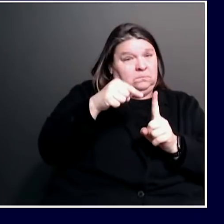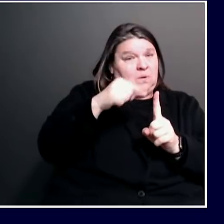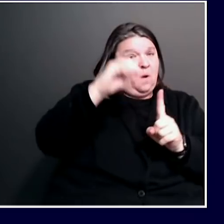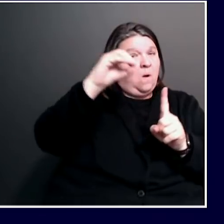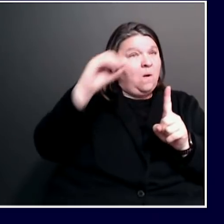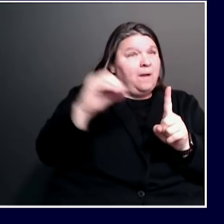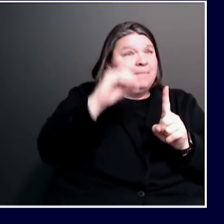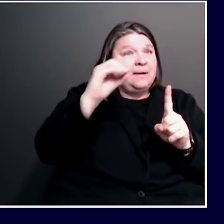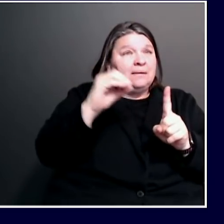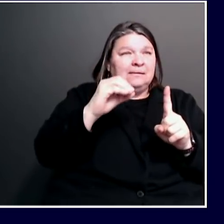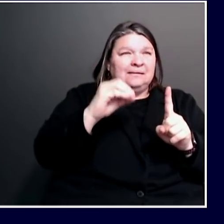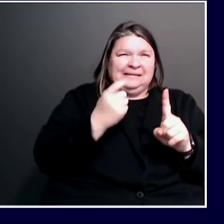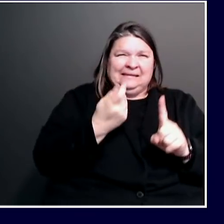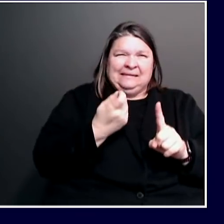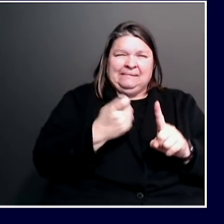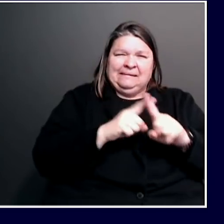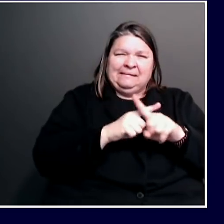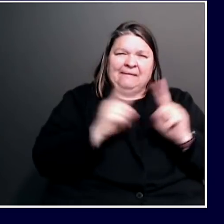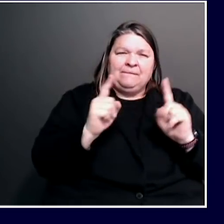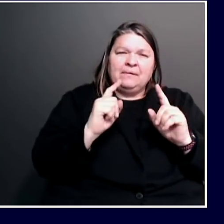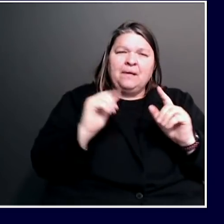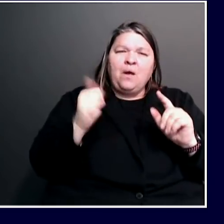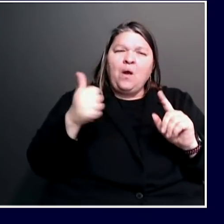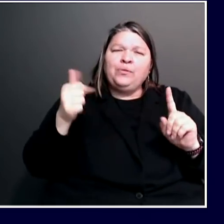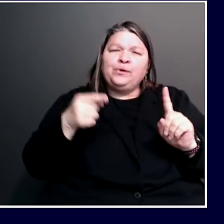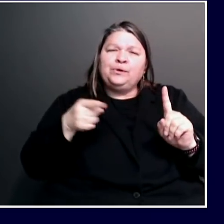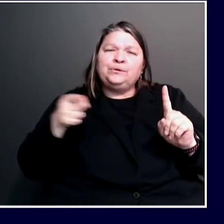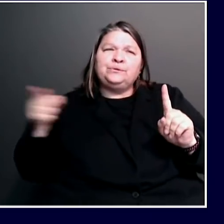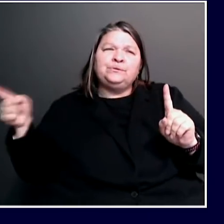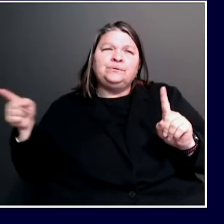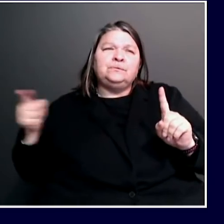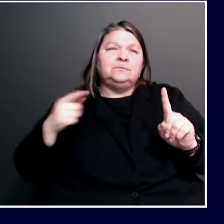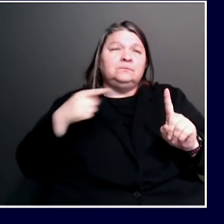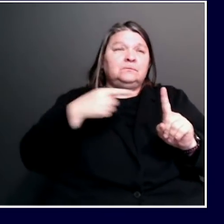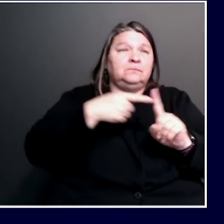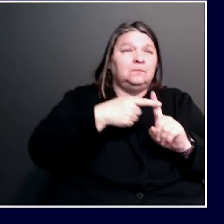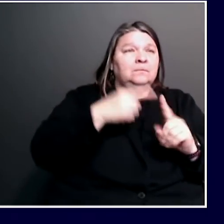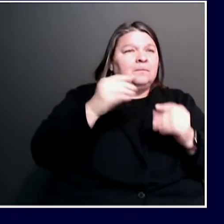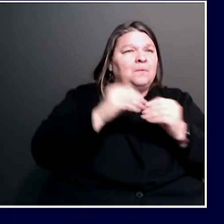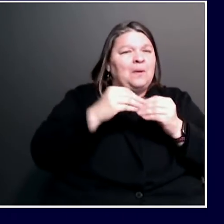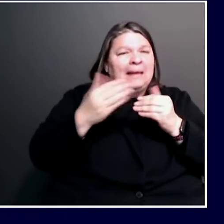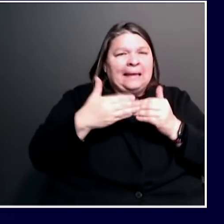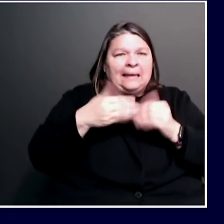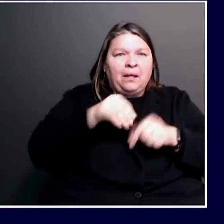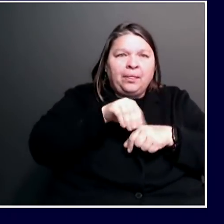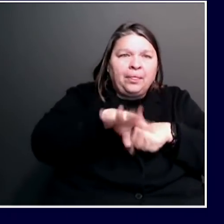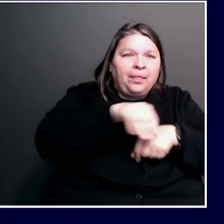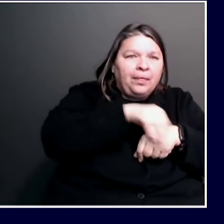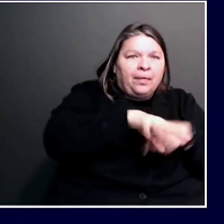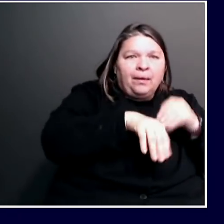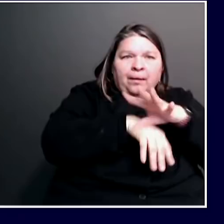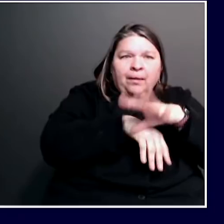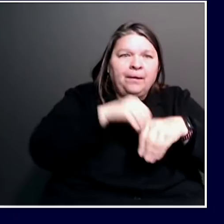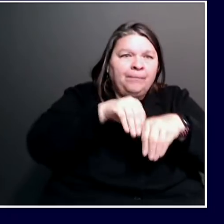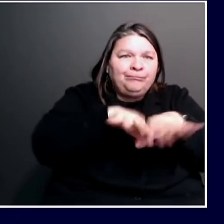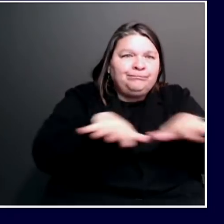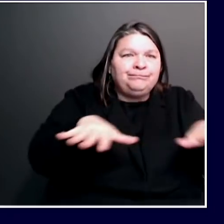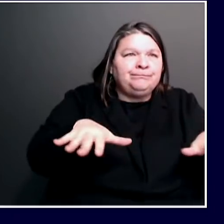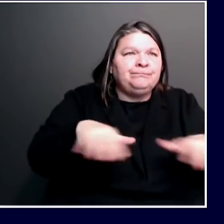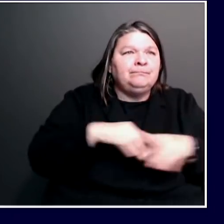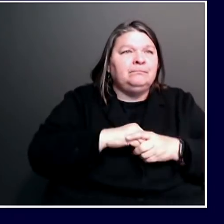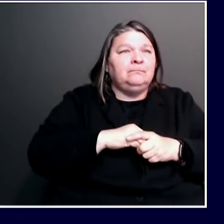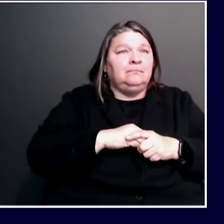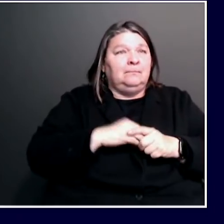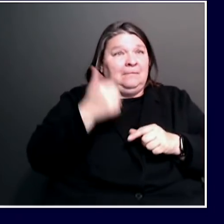prior variants. For example, the fact that it's more contagious means that each infected person generates that many